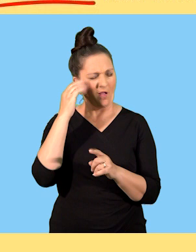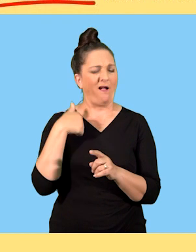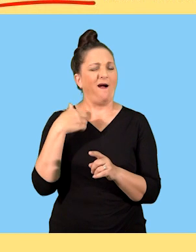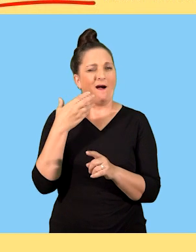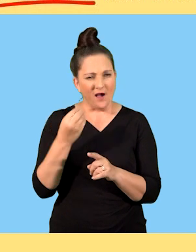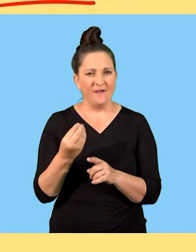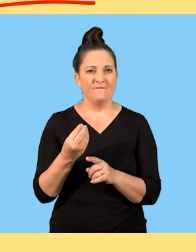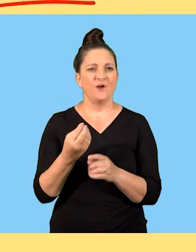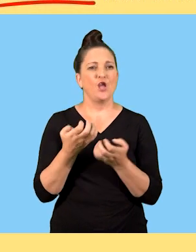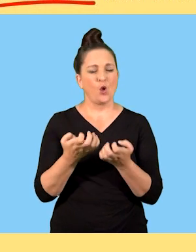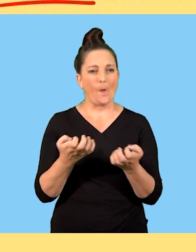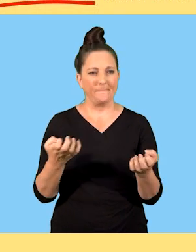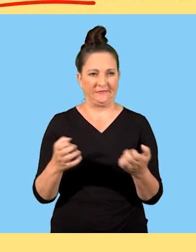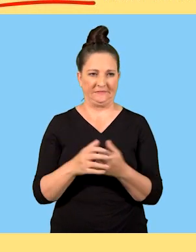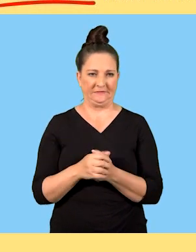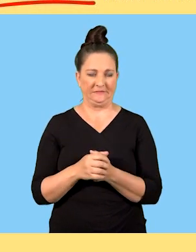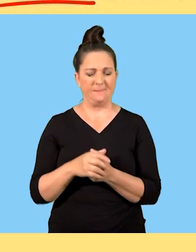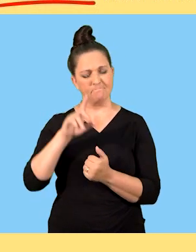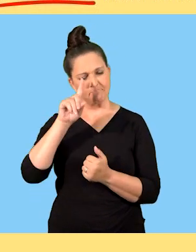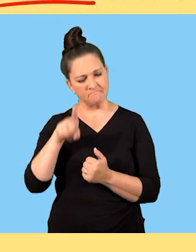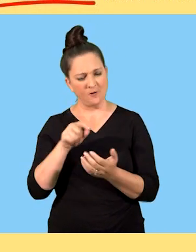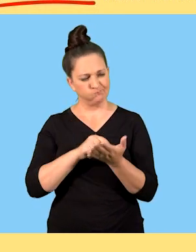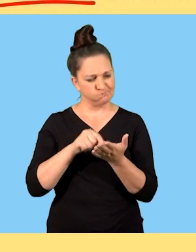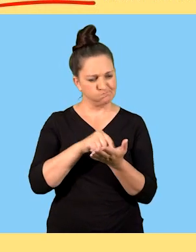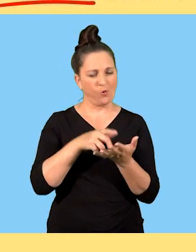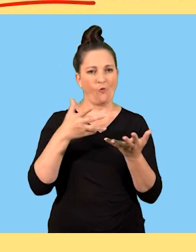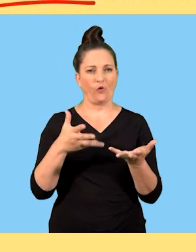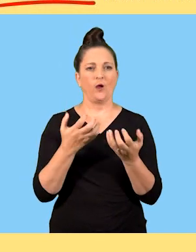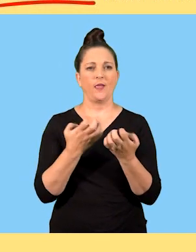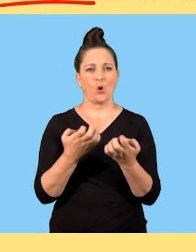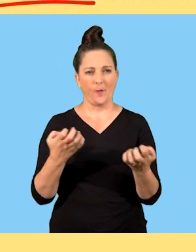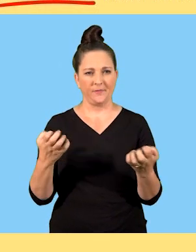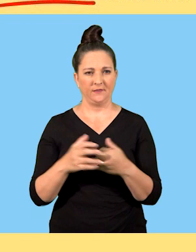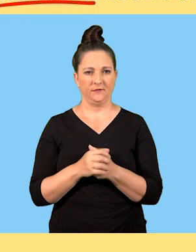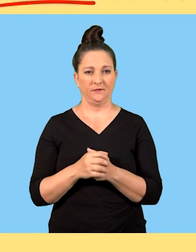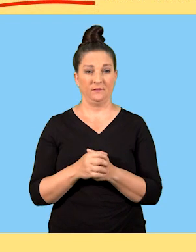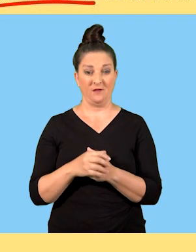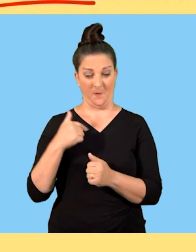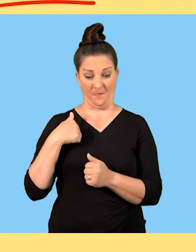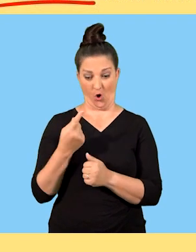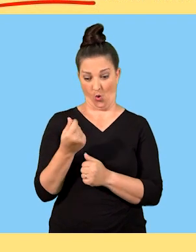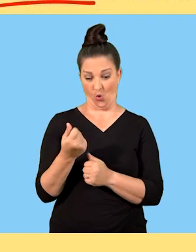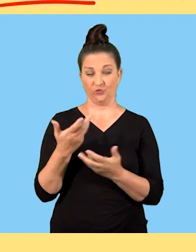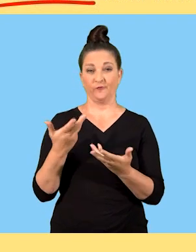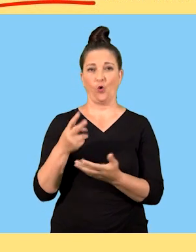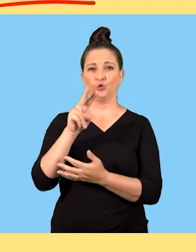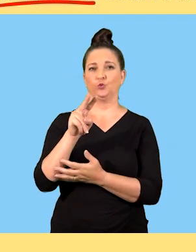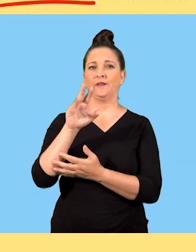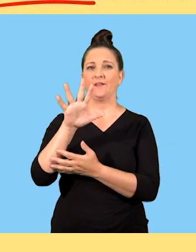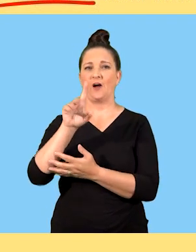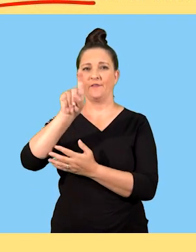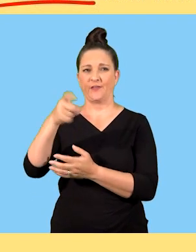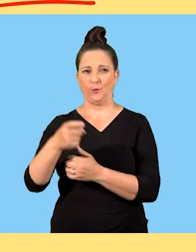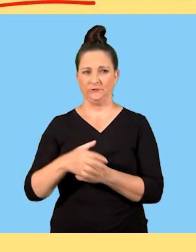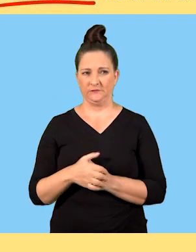have equipment. So I must calculate depreciation for equipment. And the cost price of my equipment is 25,000.